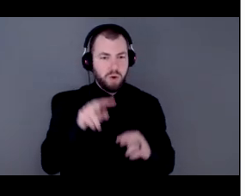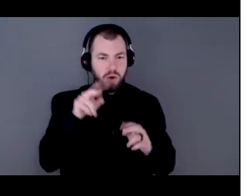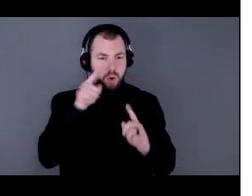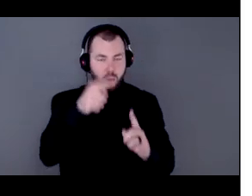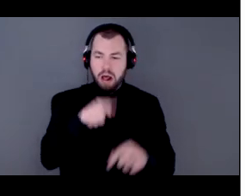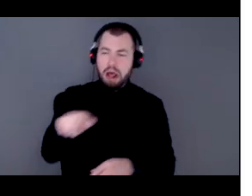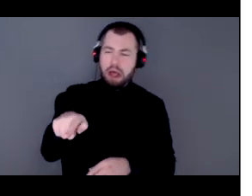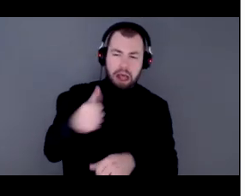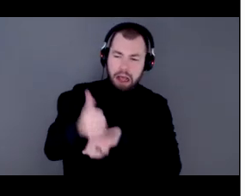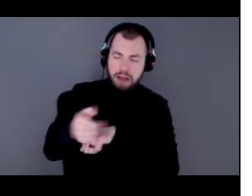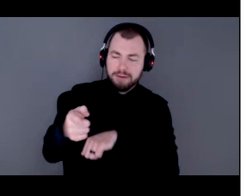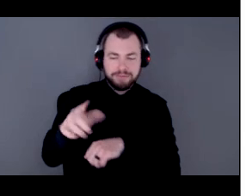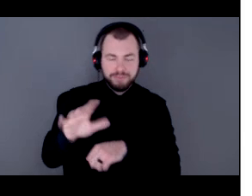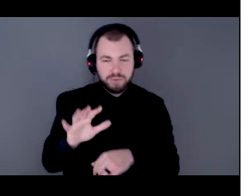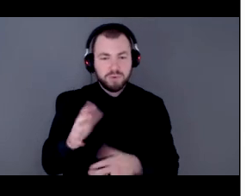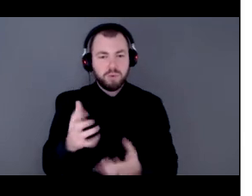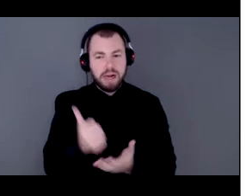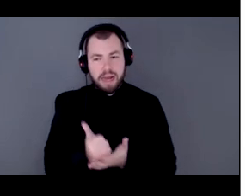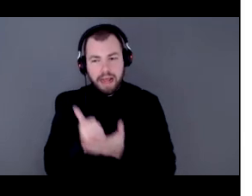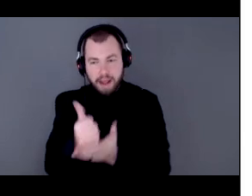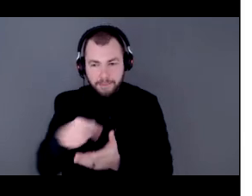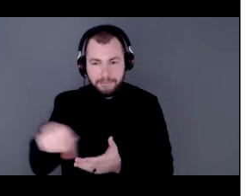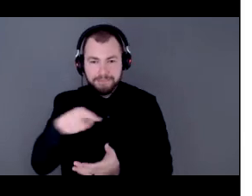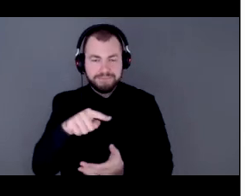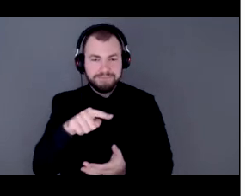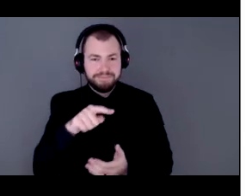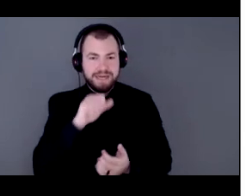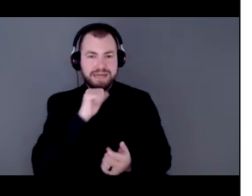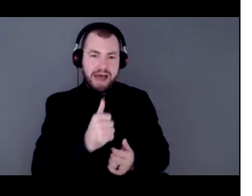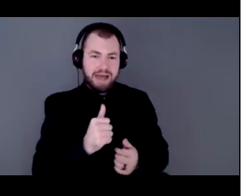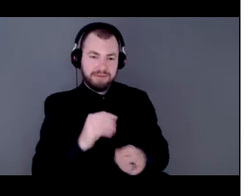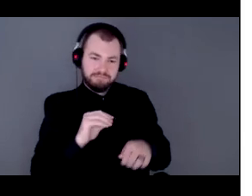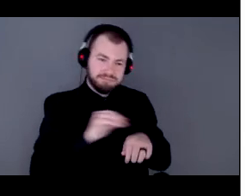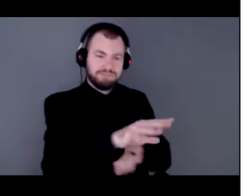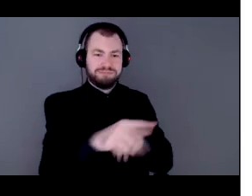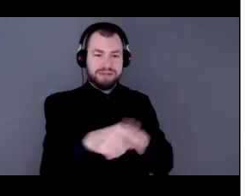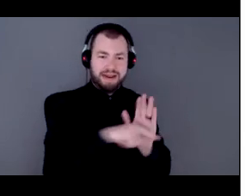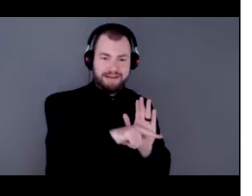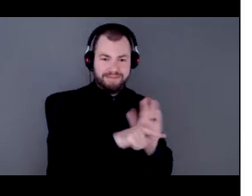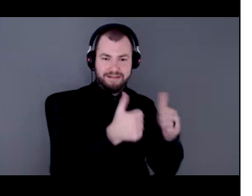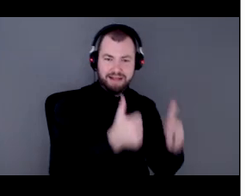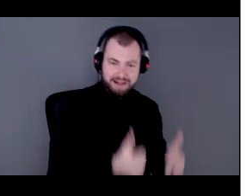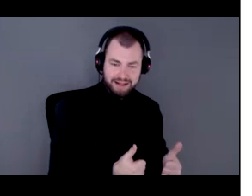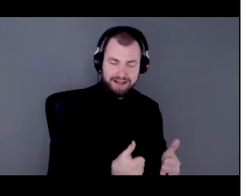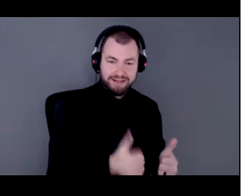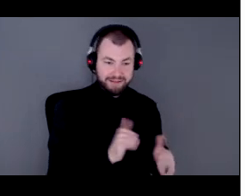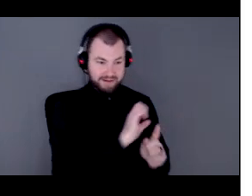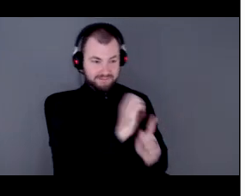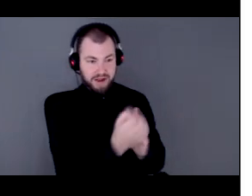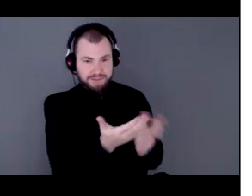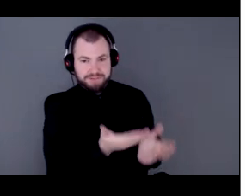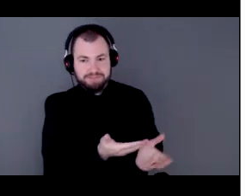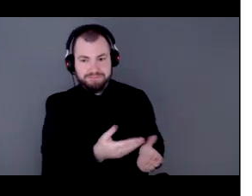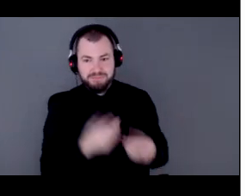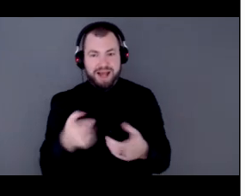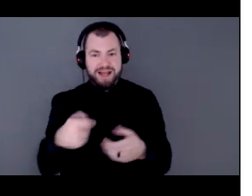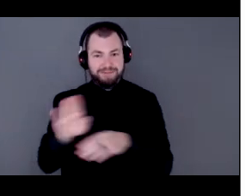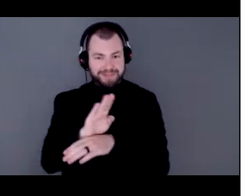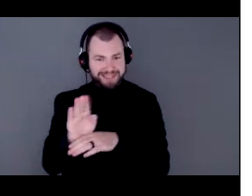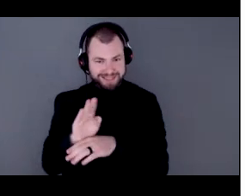help businesses not have a negative impact on the environment that is bringing them so much business, right? The reason people are there is because